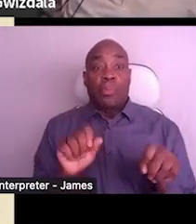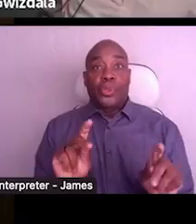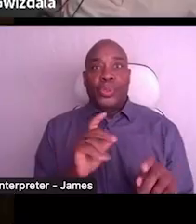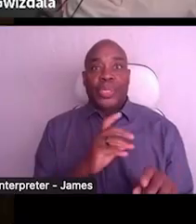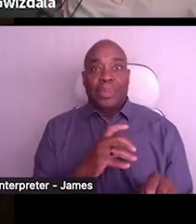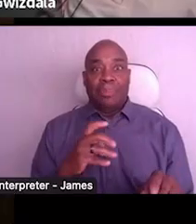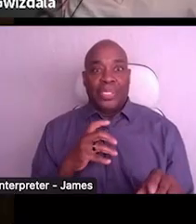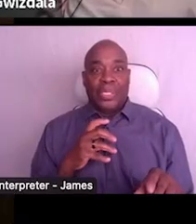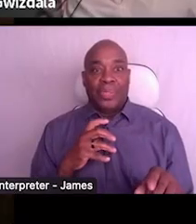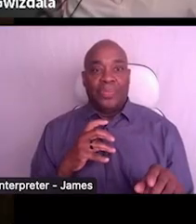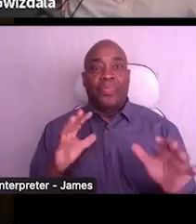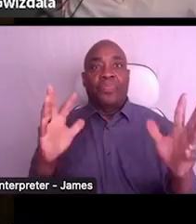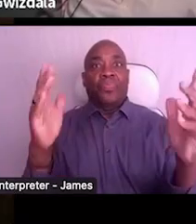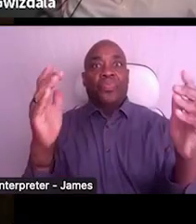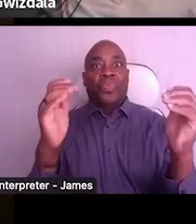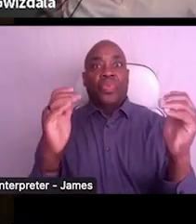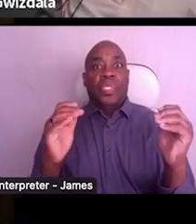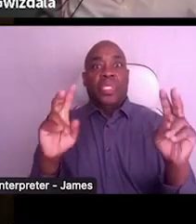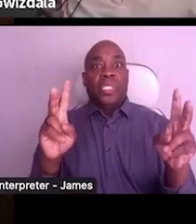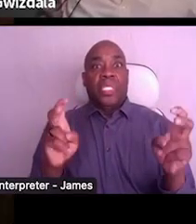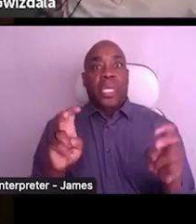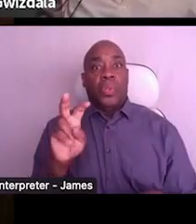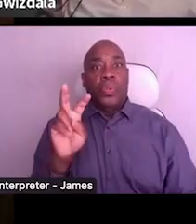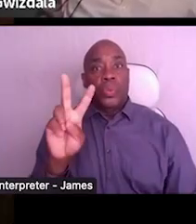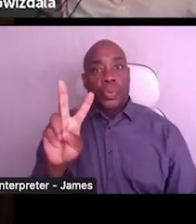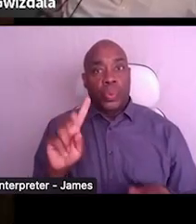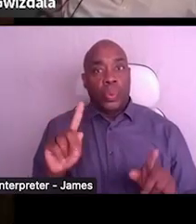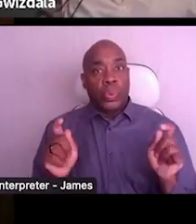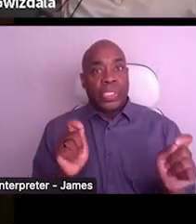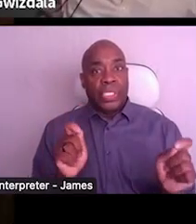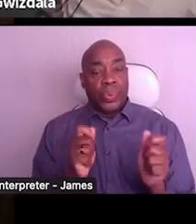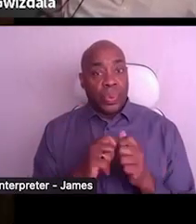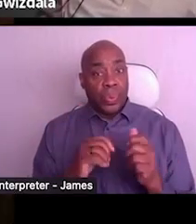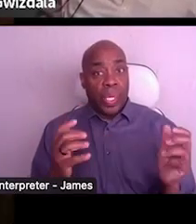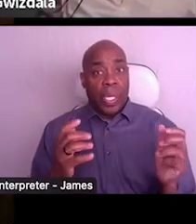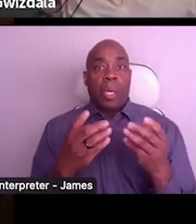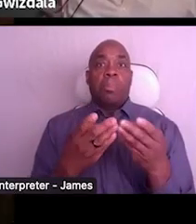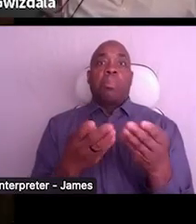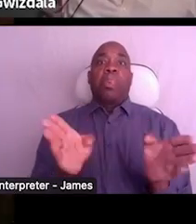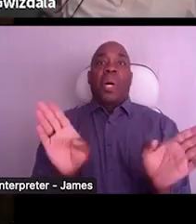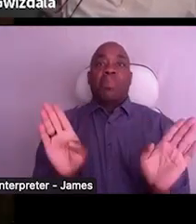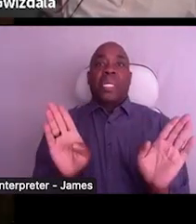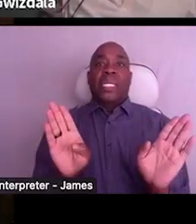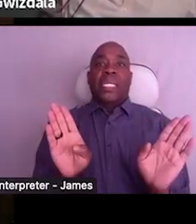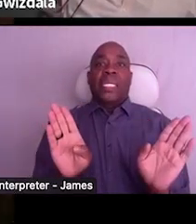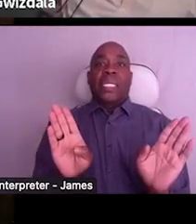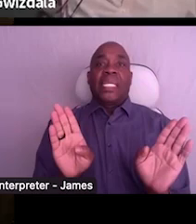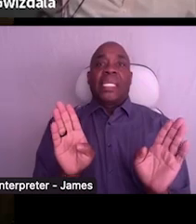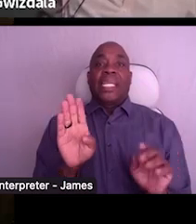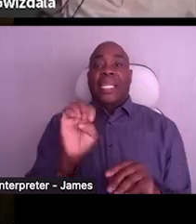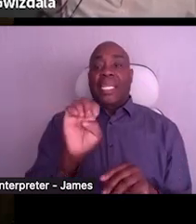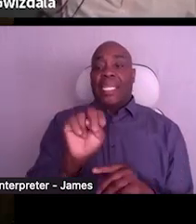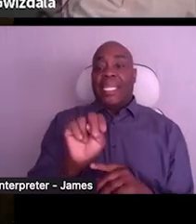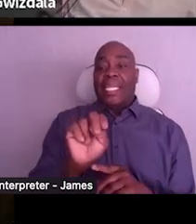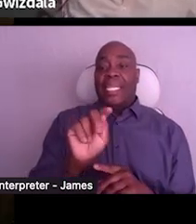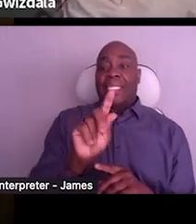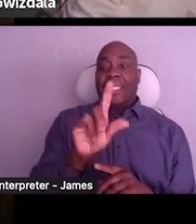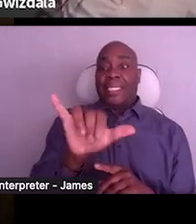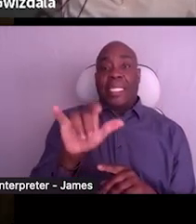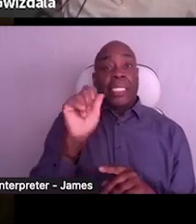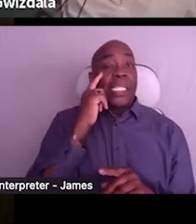Title 2 deals with what are known as public entities. A public entity is a governmental